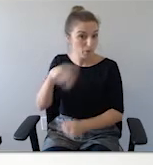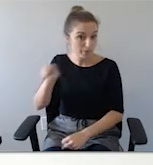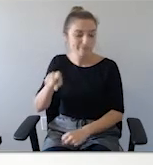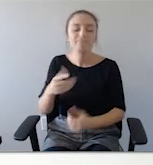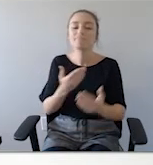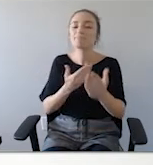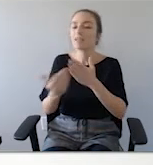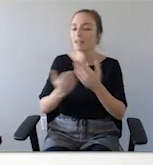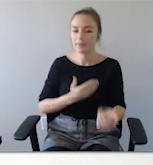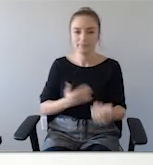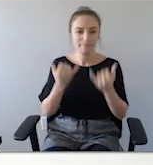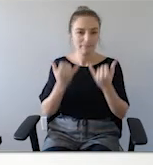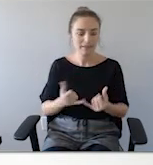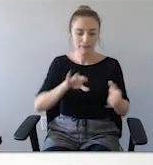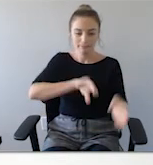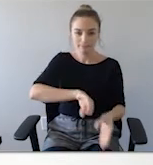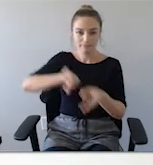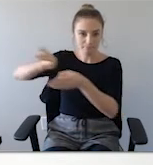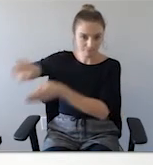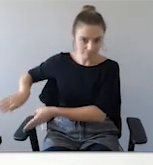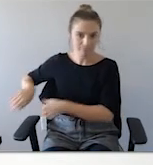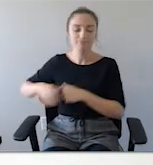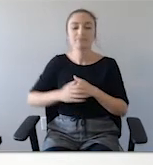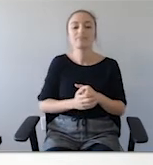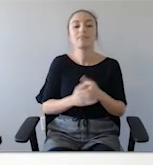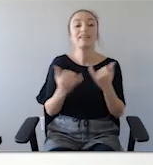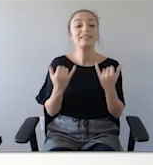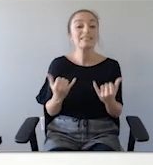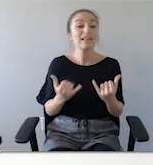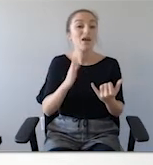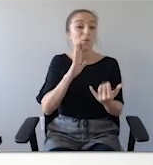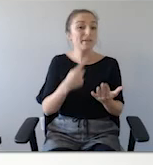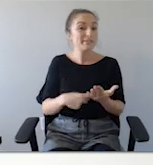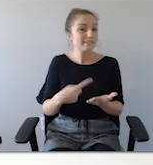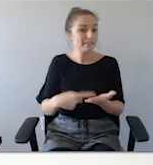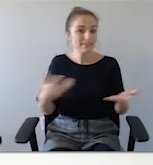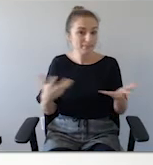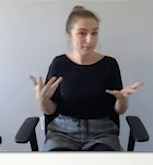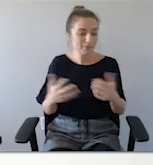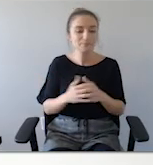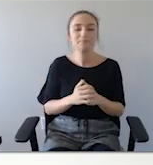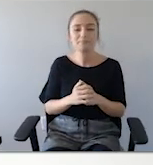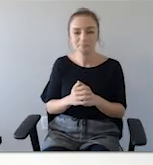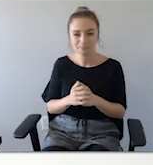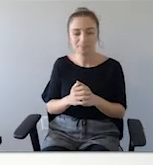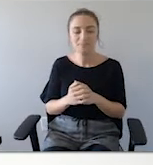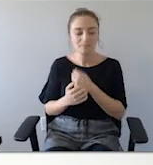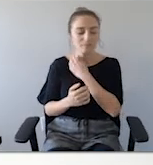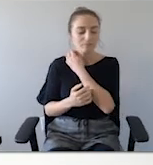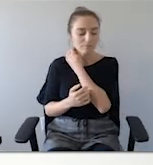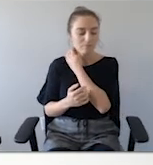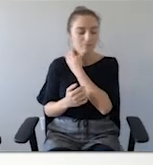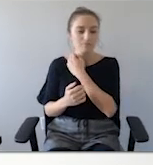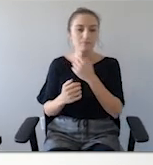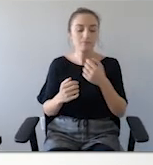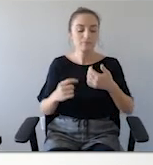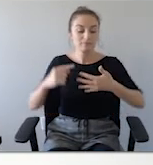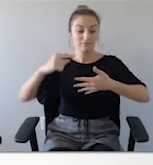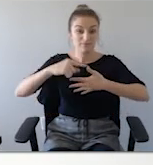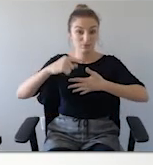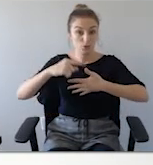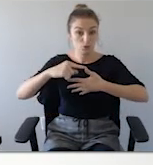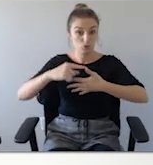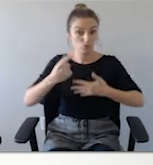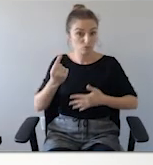right, so the things we're going to talk about here. All right, let's see if I can. Okay. All right, so step one, you got